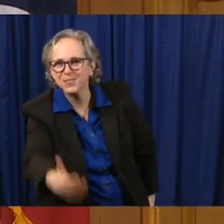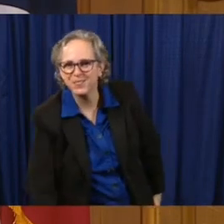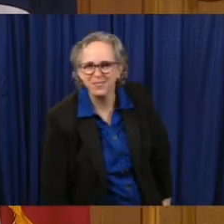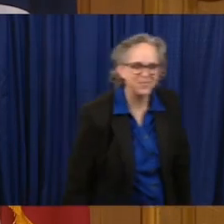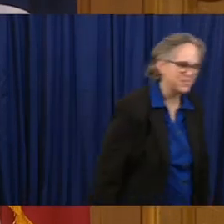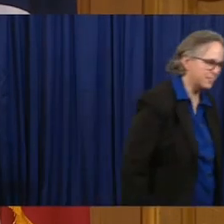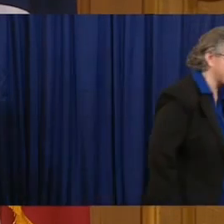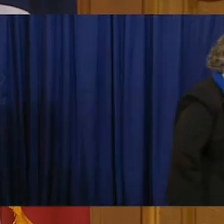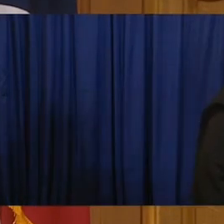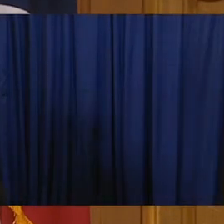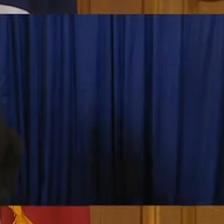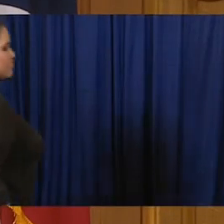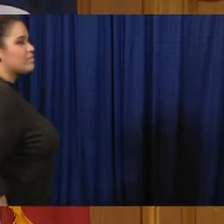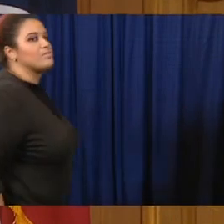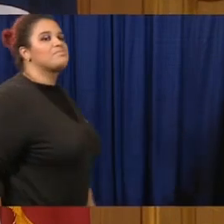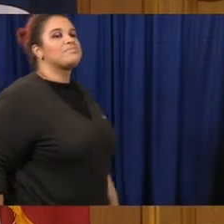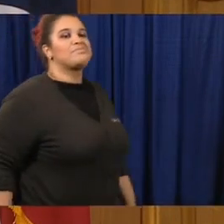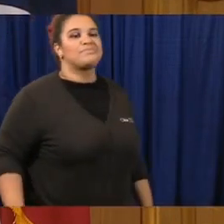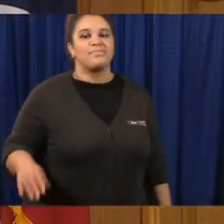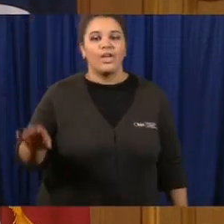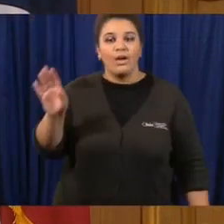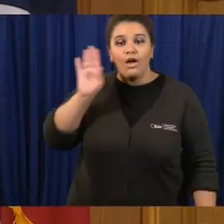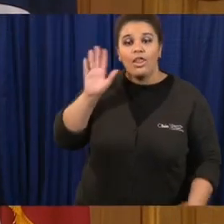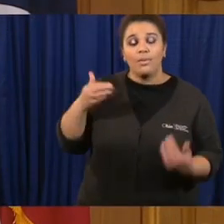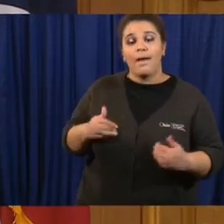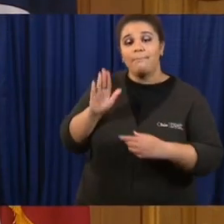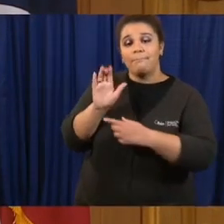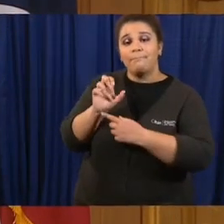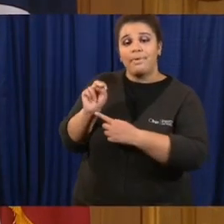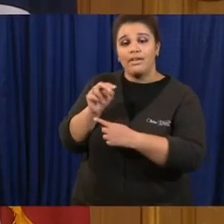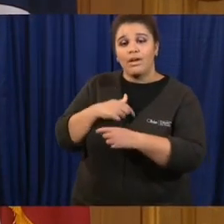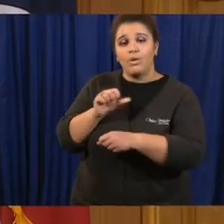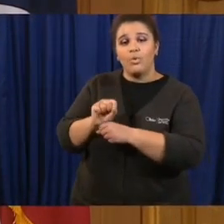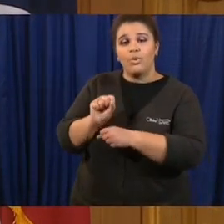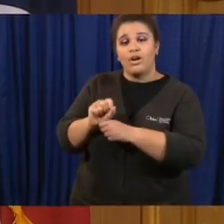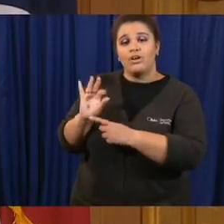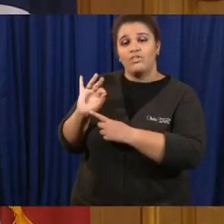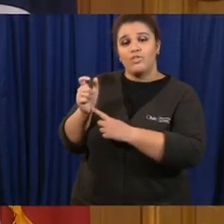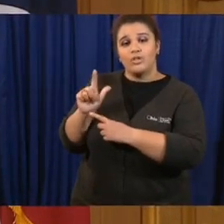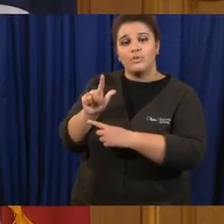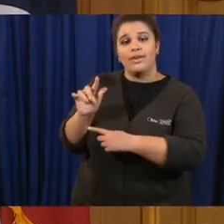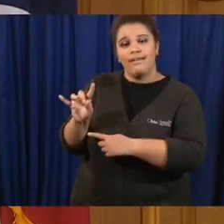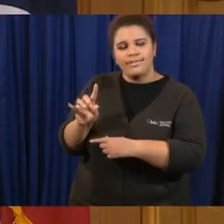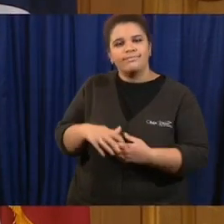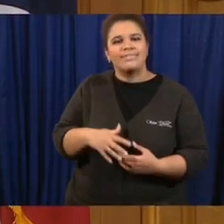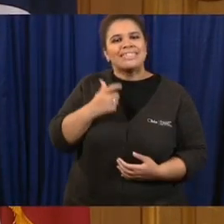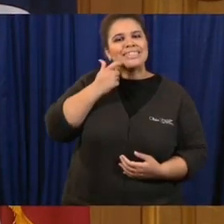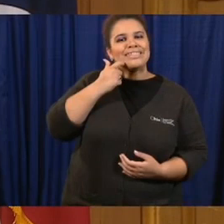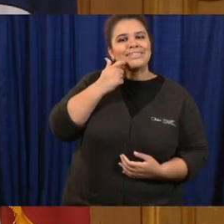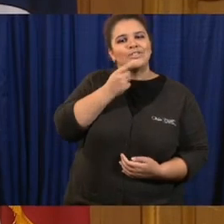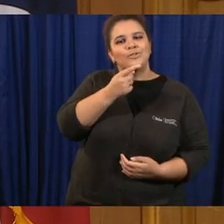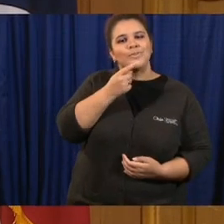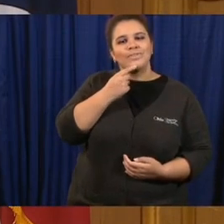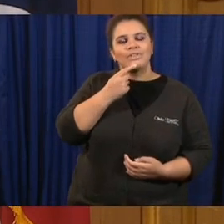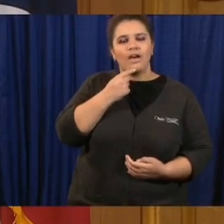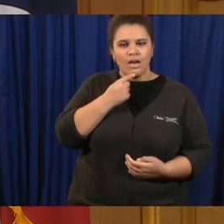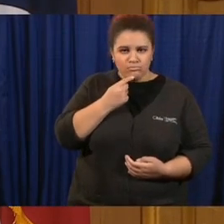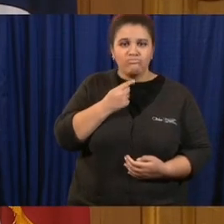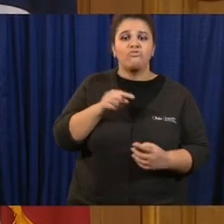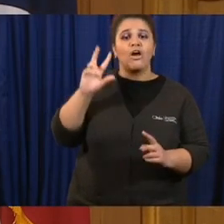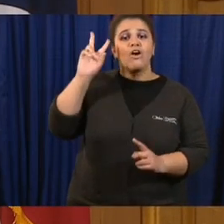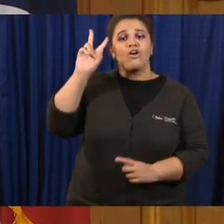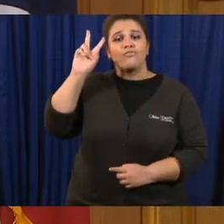as I mentioned earlier on, you're seeing businesses that are looking to do that. So it's not going to be just what the government does. It's going to be